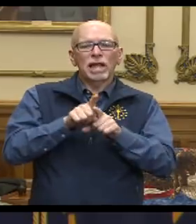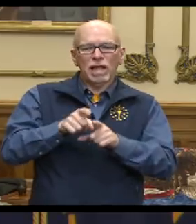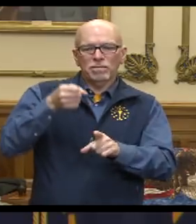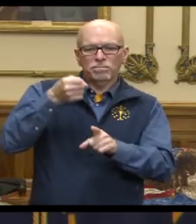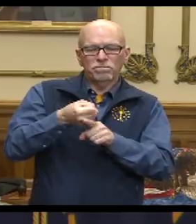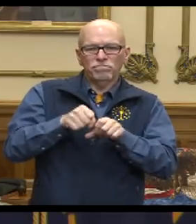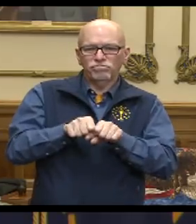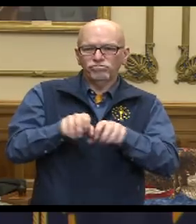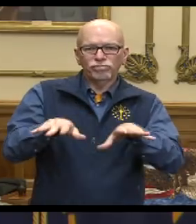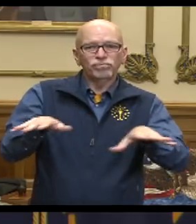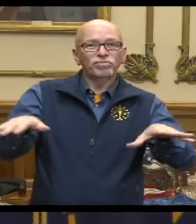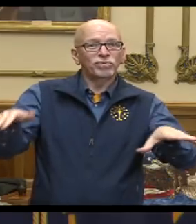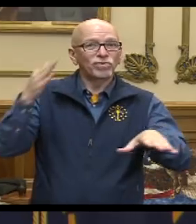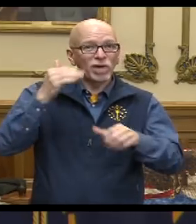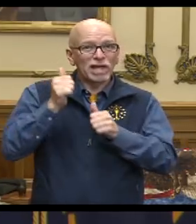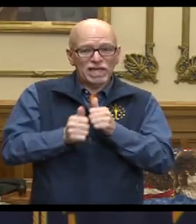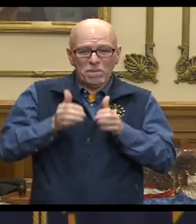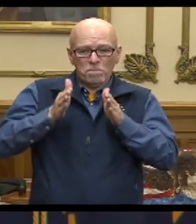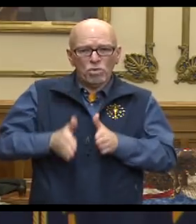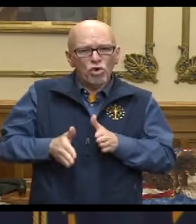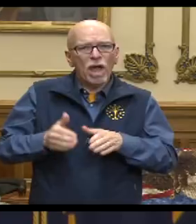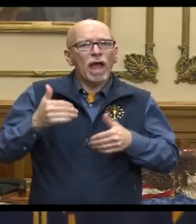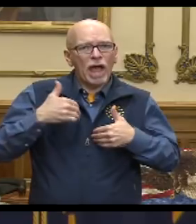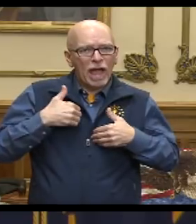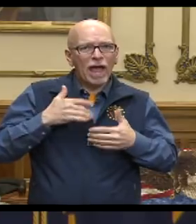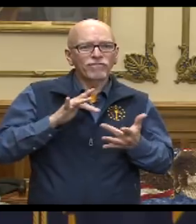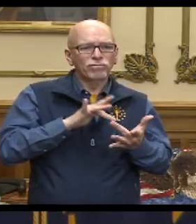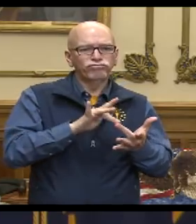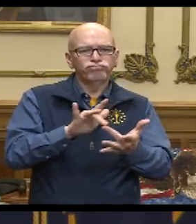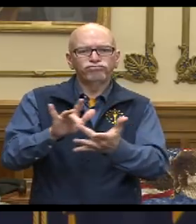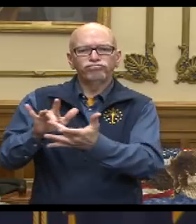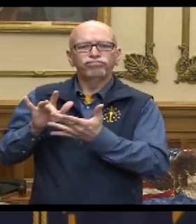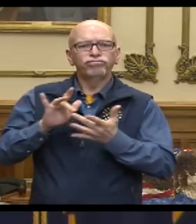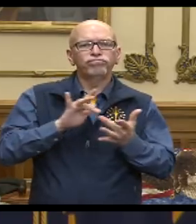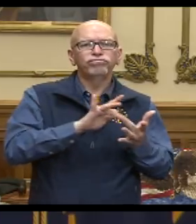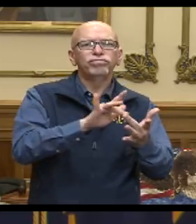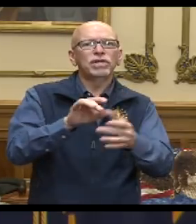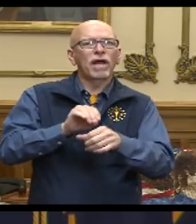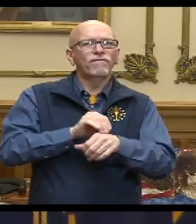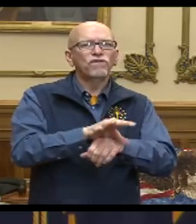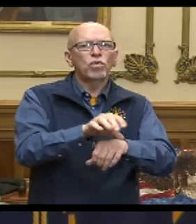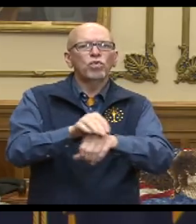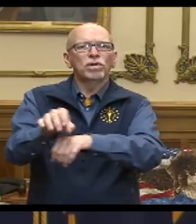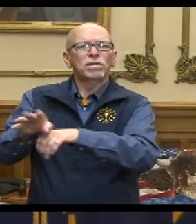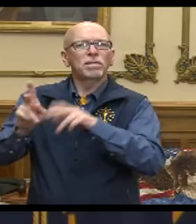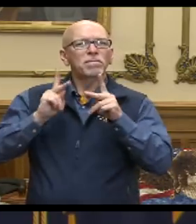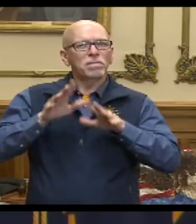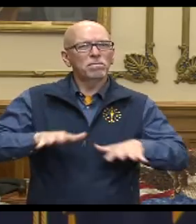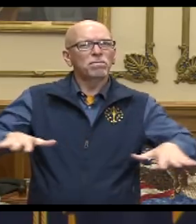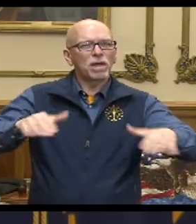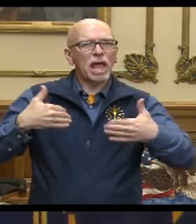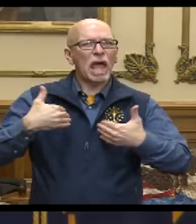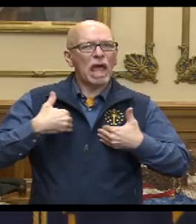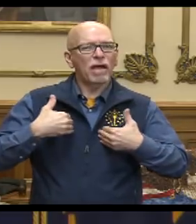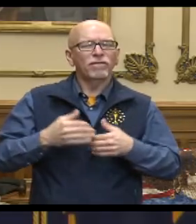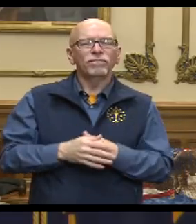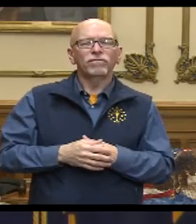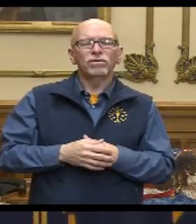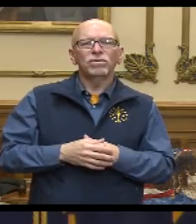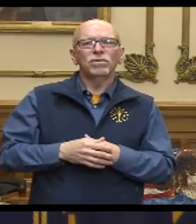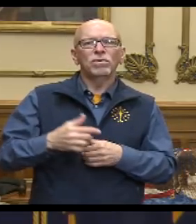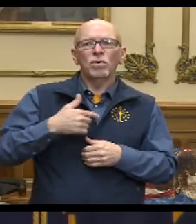each touched scores of people in ever-widening circles. We are